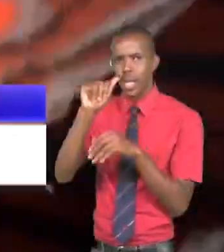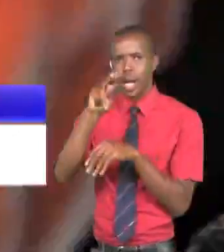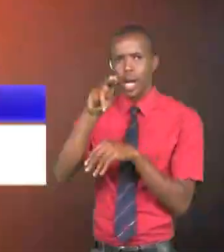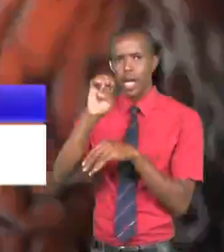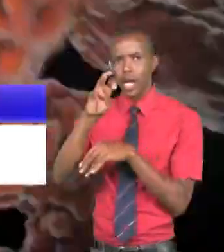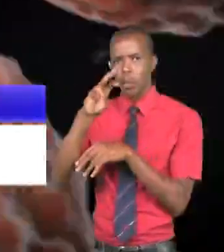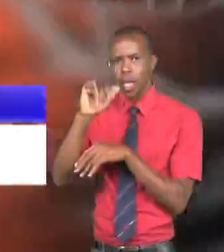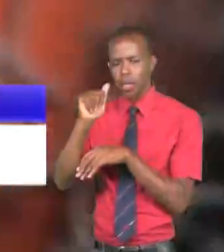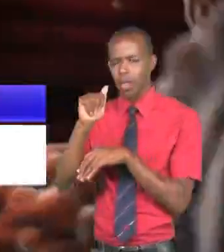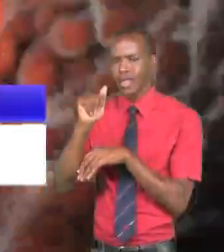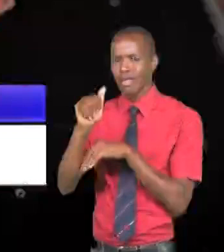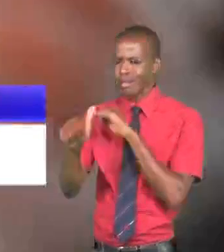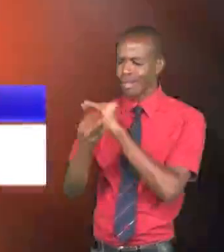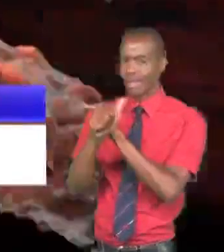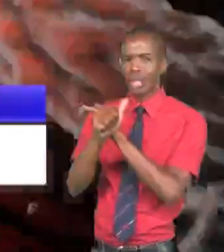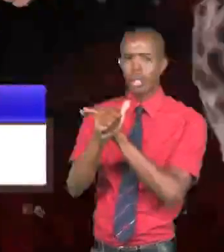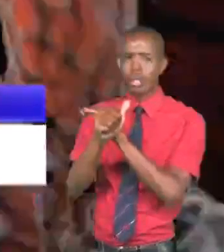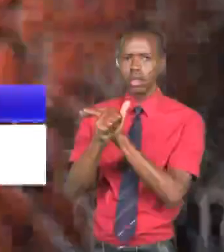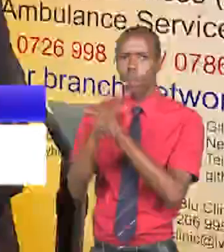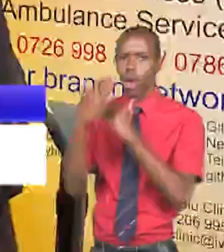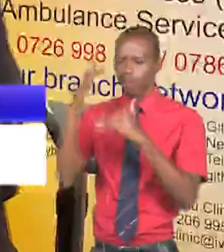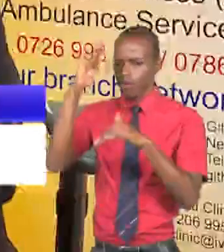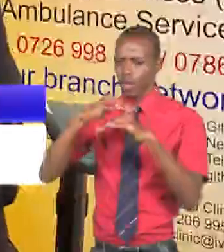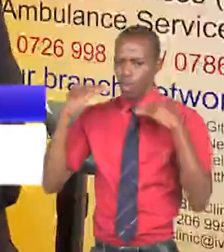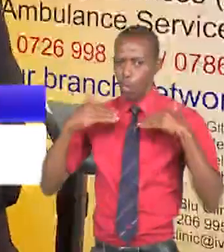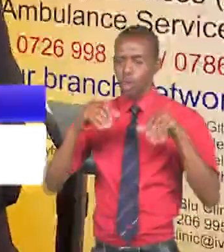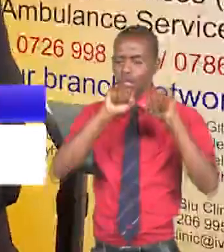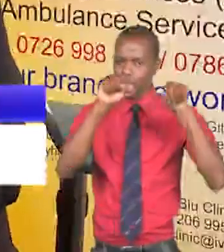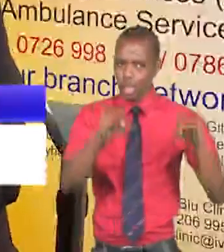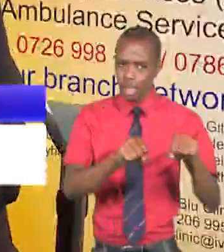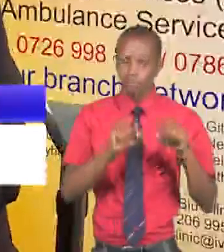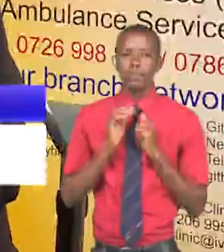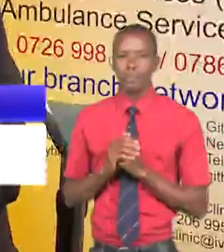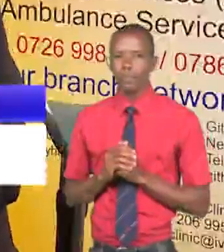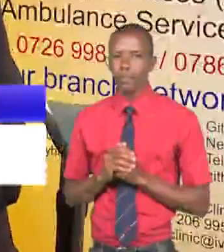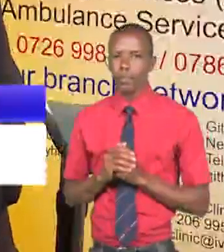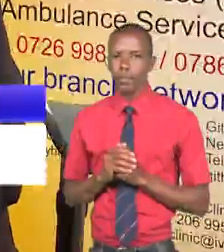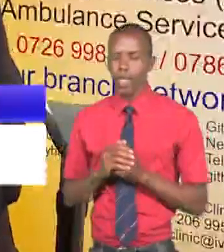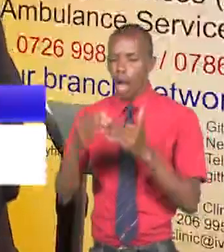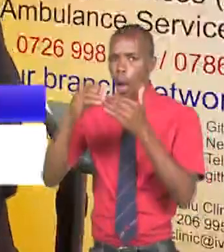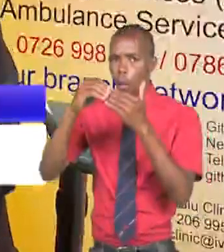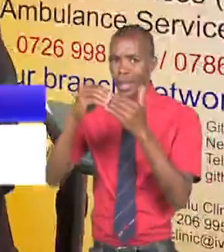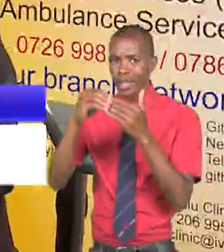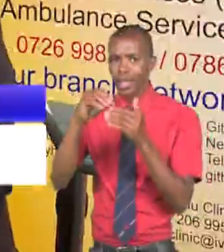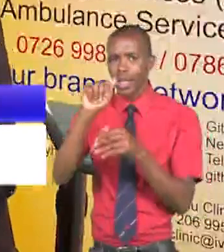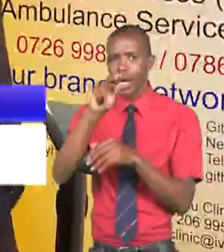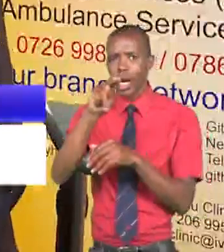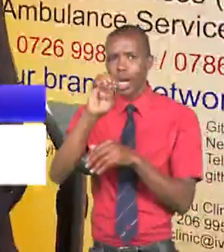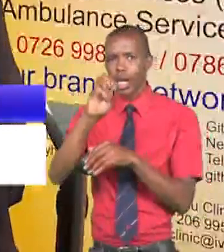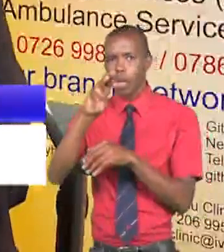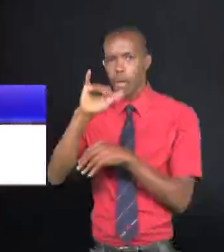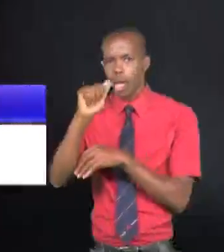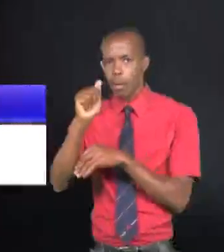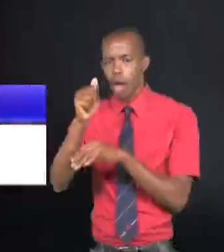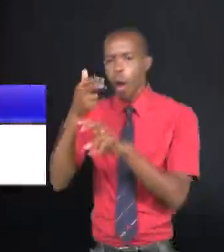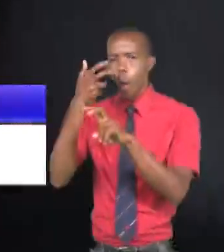severe, that takes a toll on the body's system. Basically, aplastic anemia is bone marrow